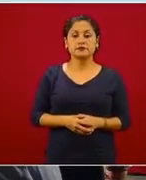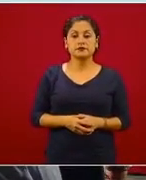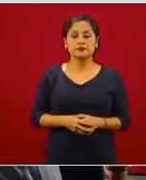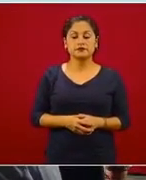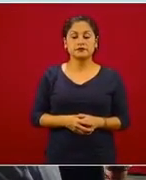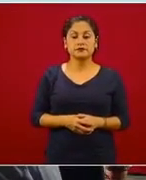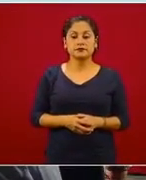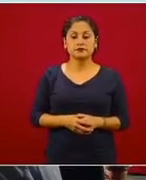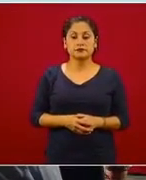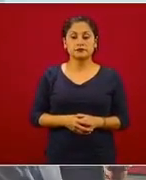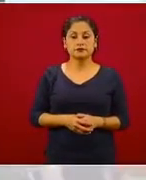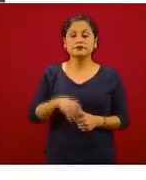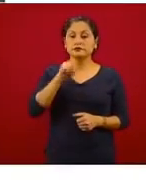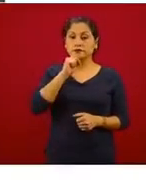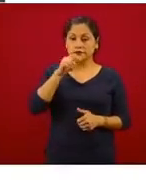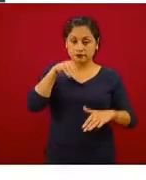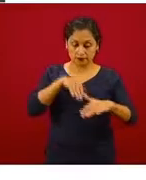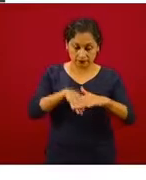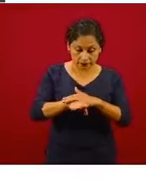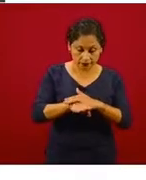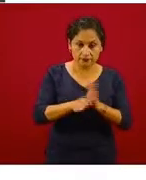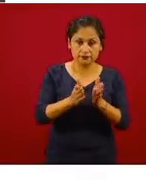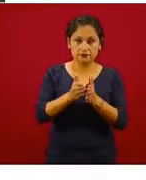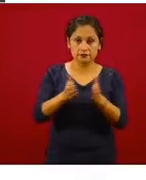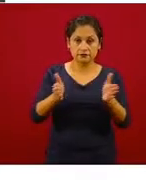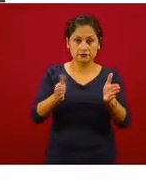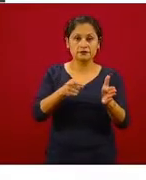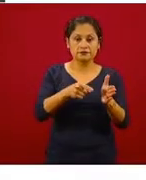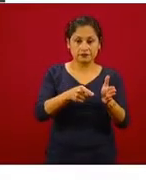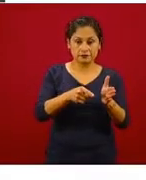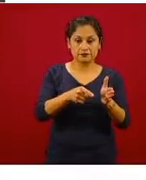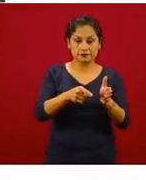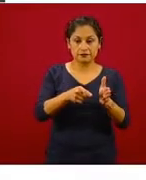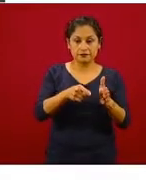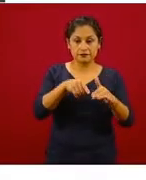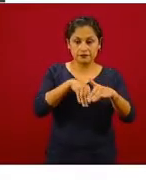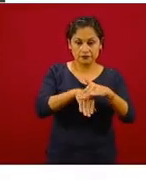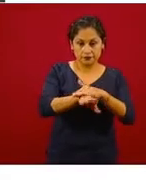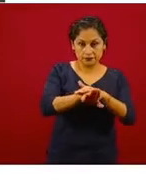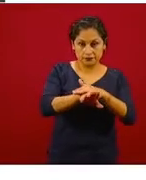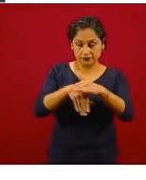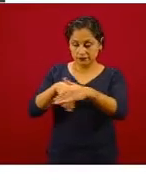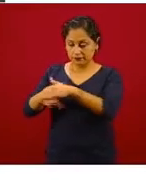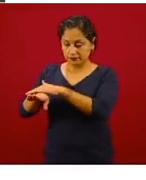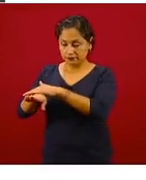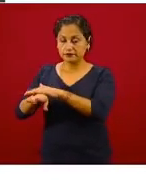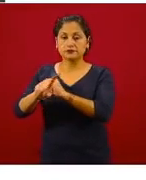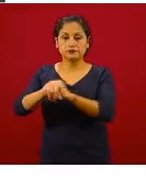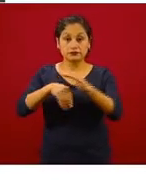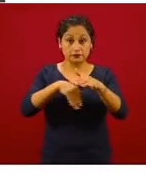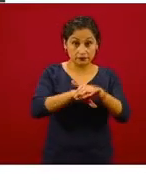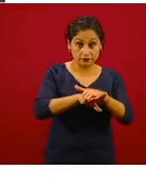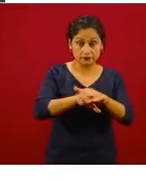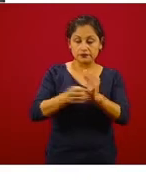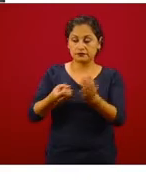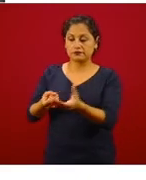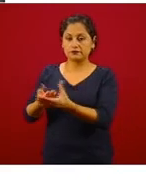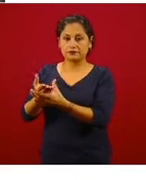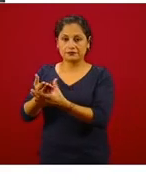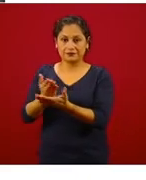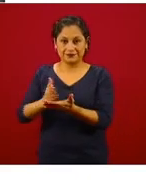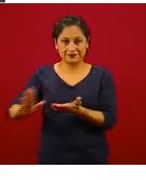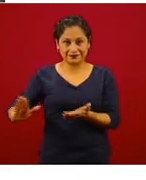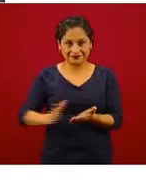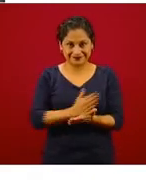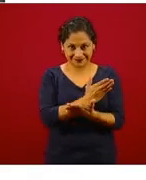keep a safe distance. There's also the access points with